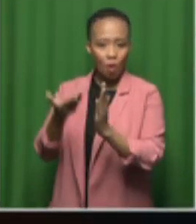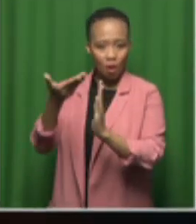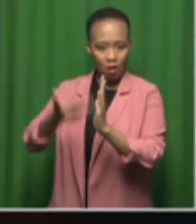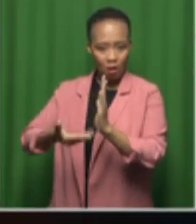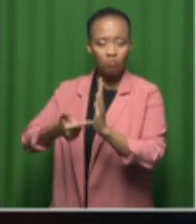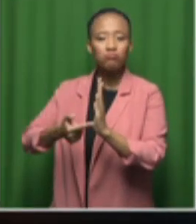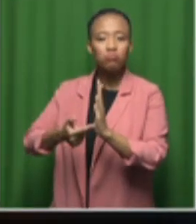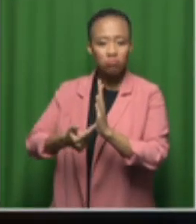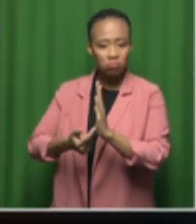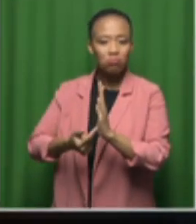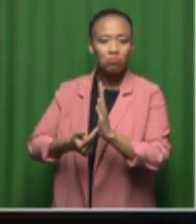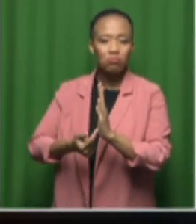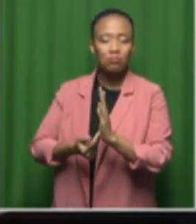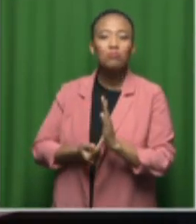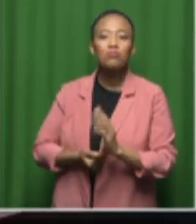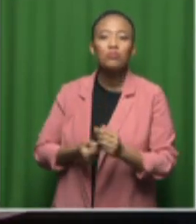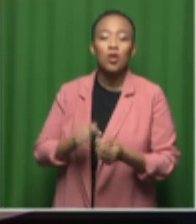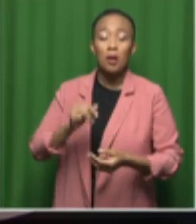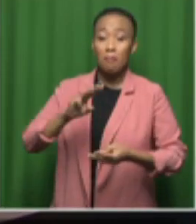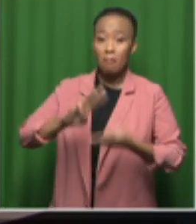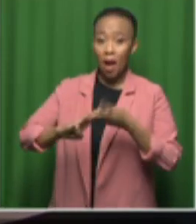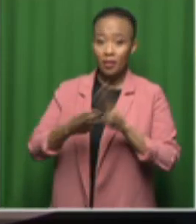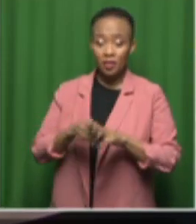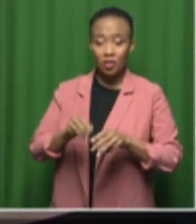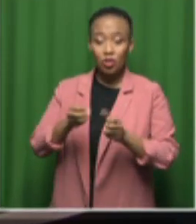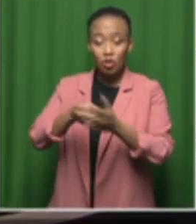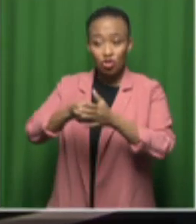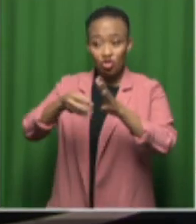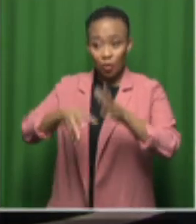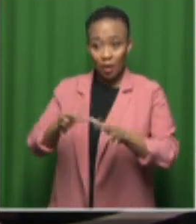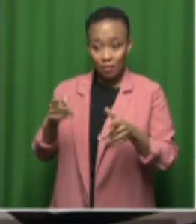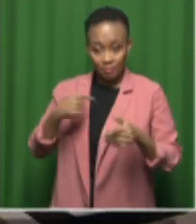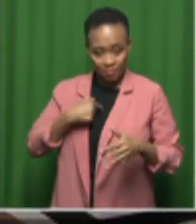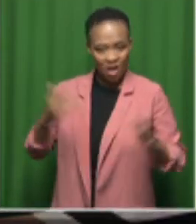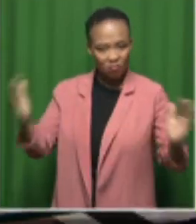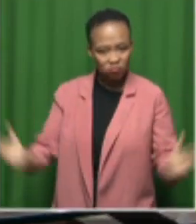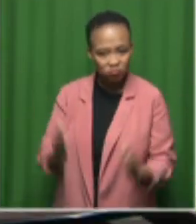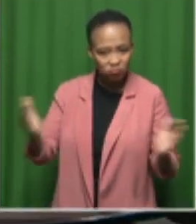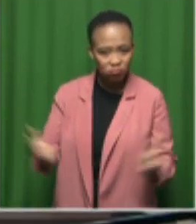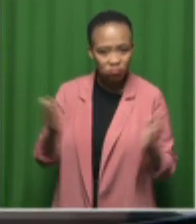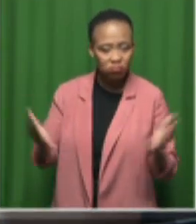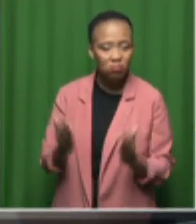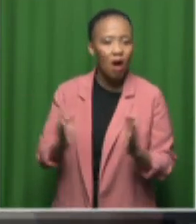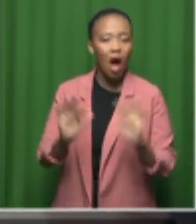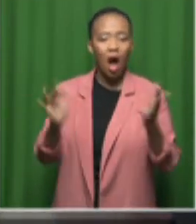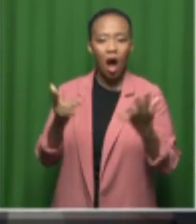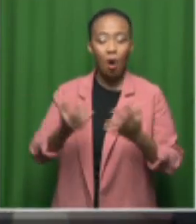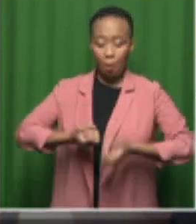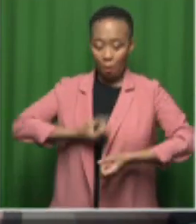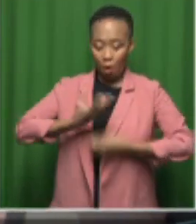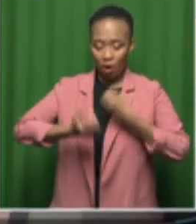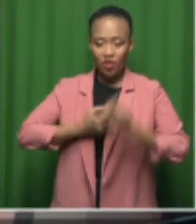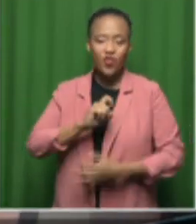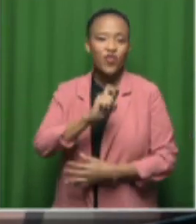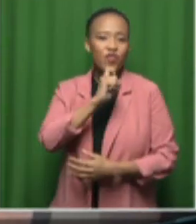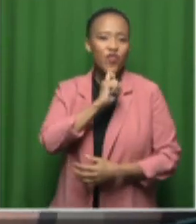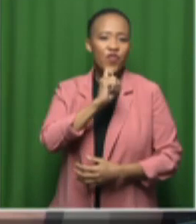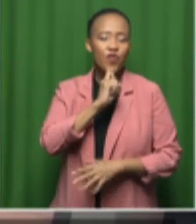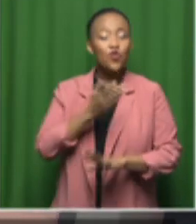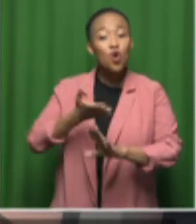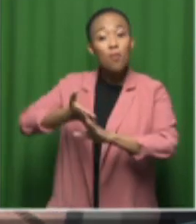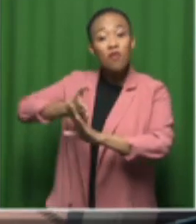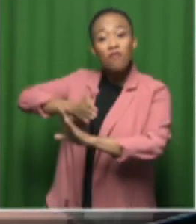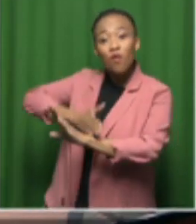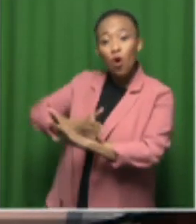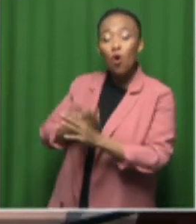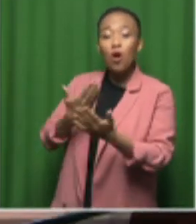encourage mathematics students using poetry just before we come into like a serious calculation